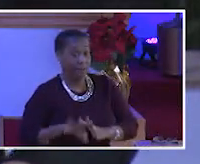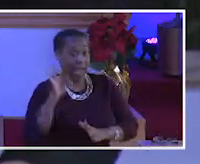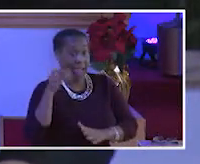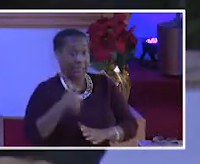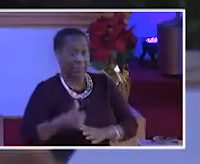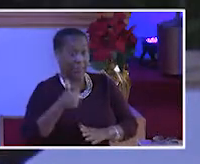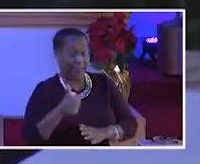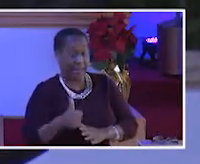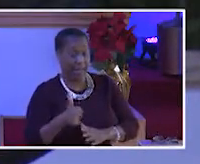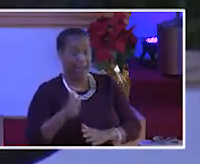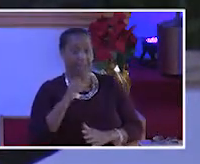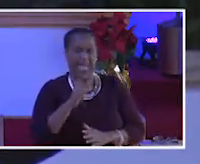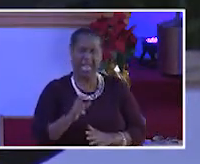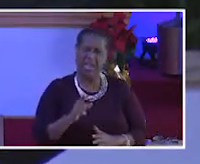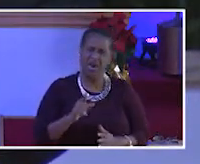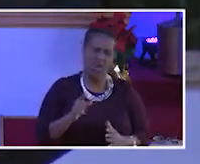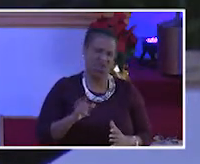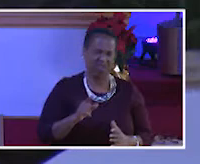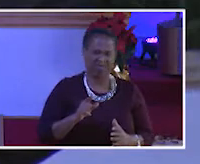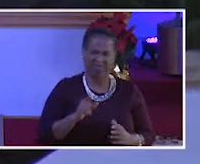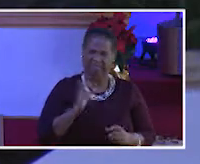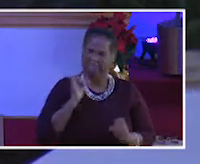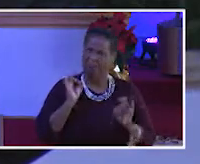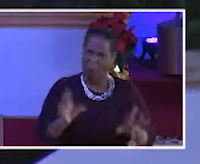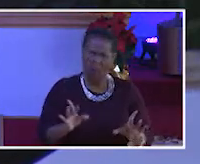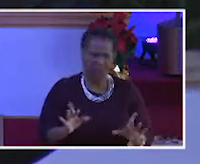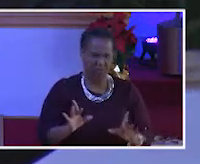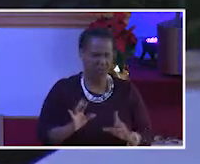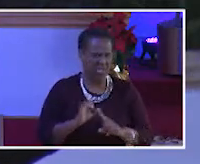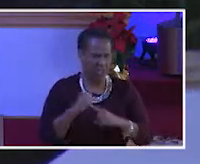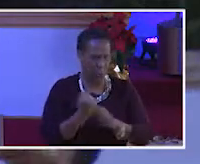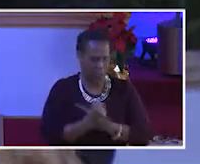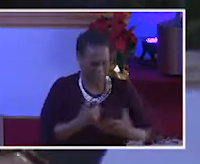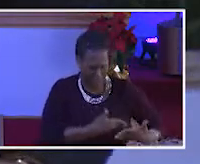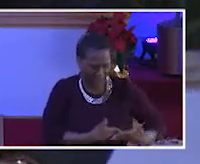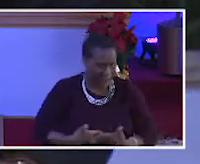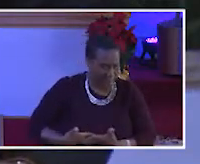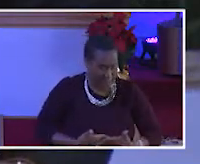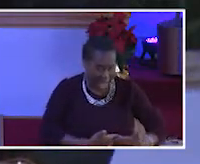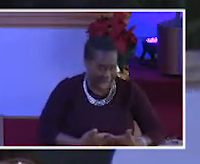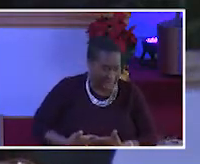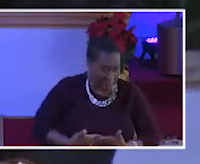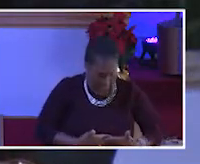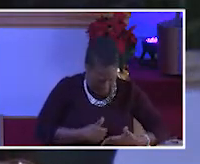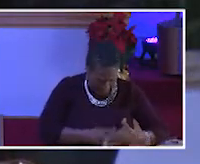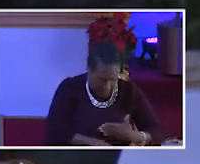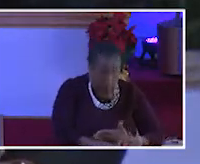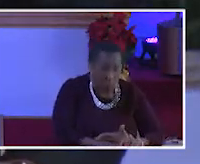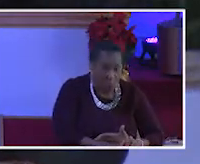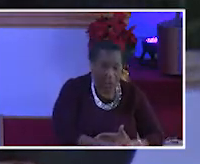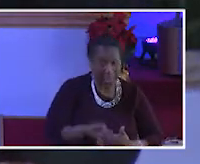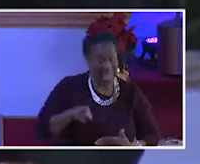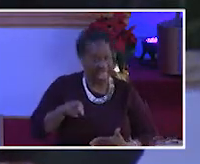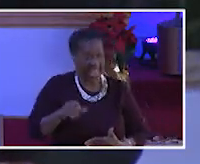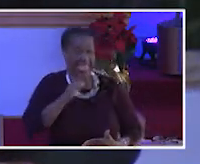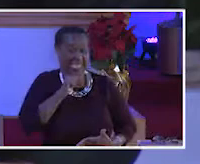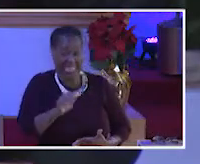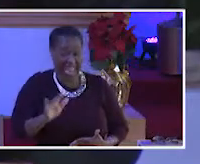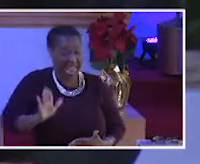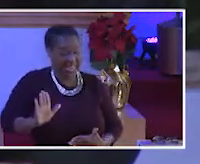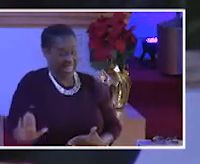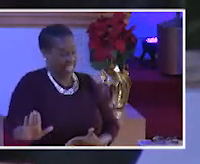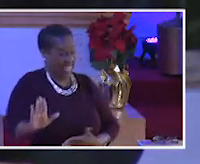himself in a rather cruel predicament. A baby is being expected and it's not